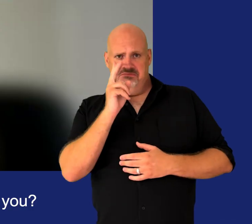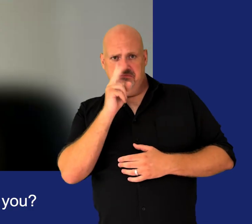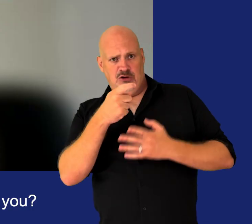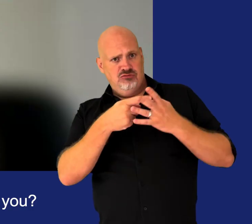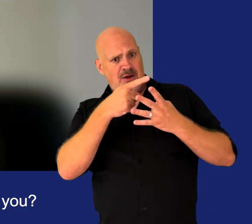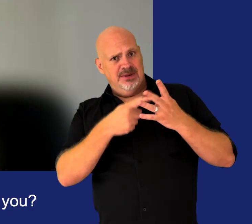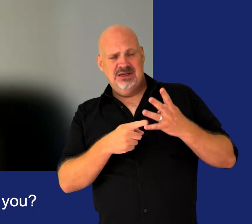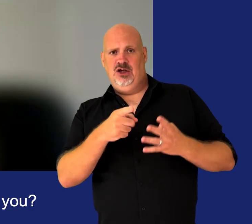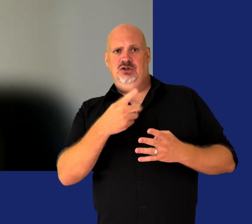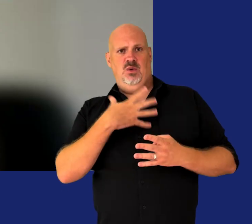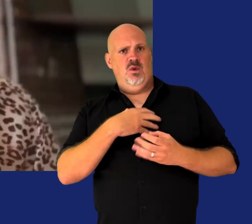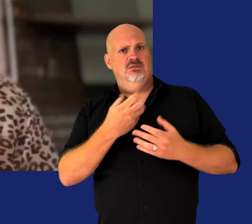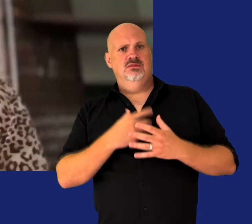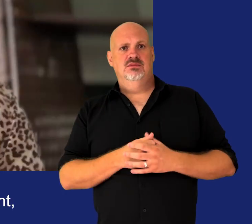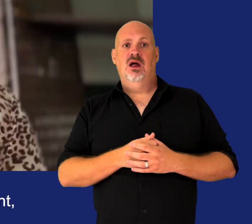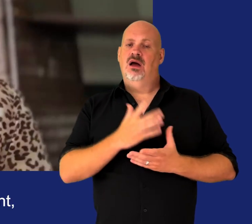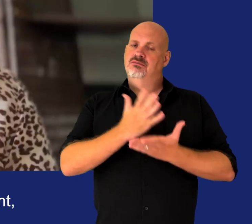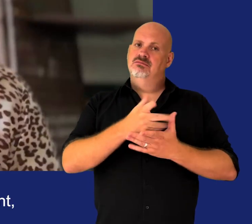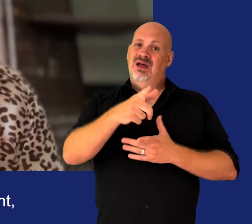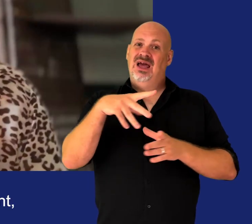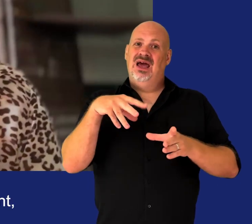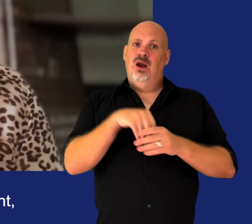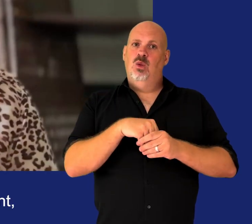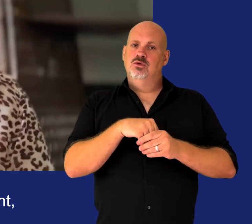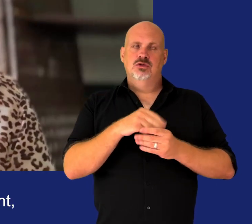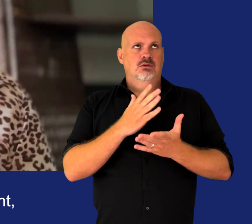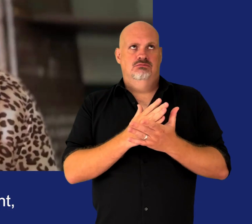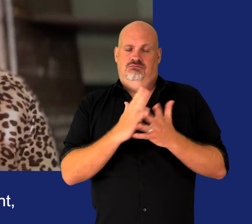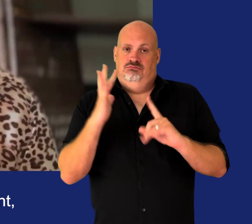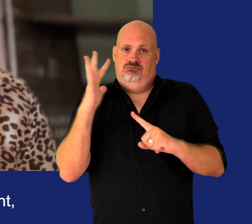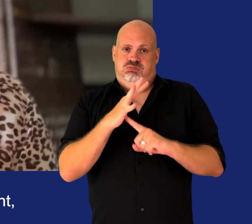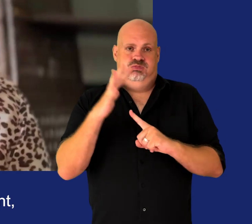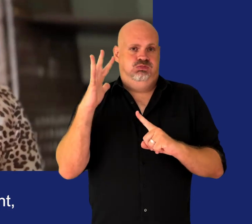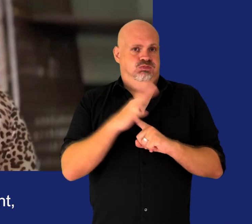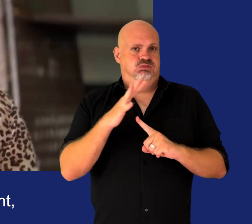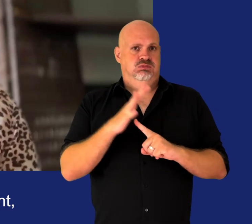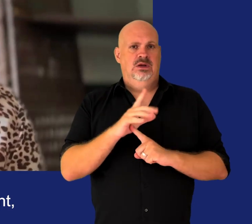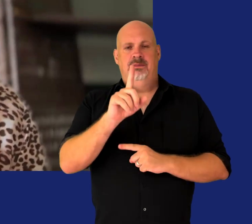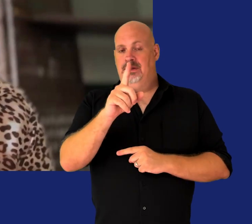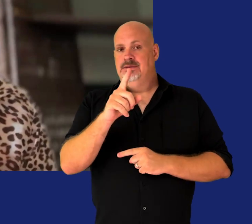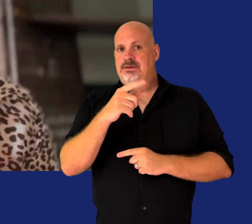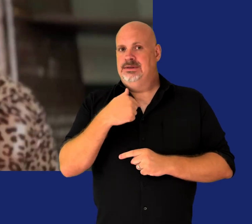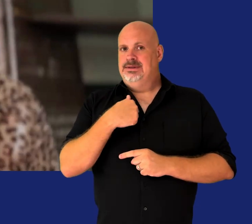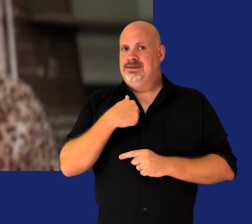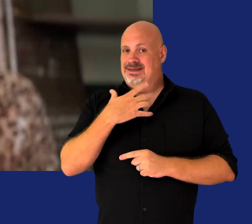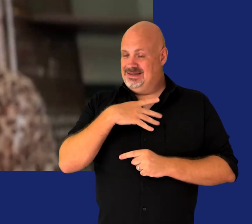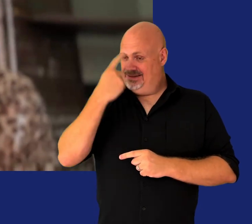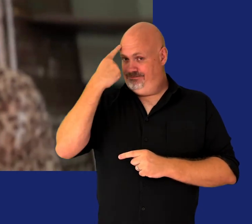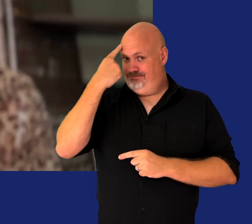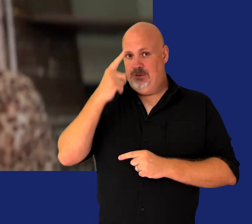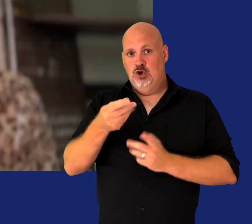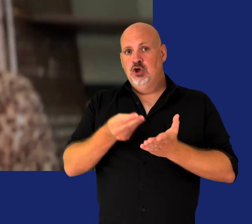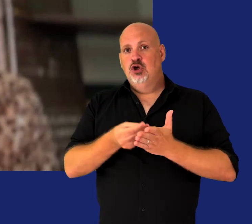recommendations that jump out to you? Yeah, inclusion is obviously super important, but I think we just need